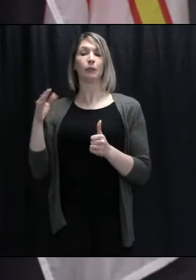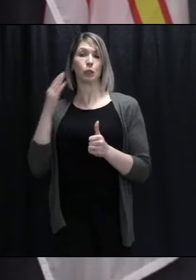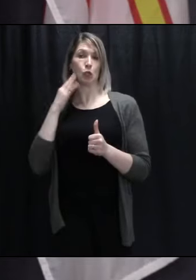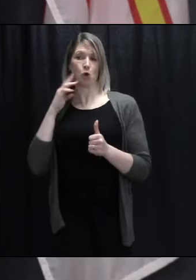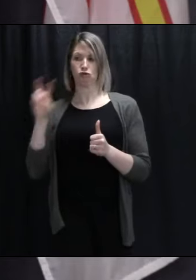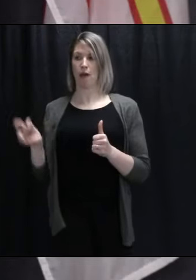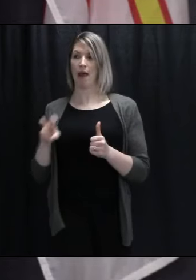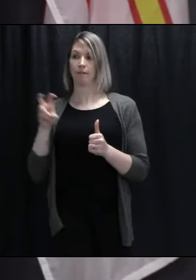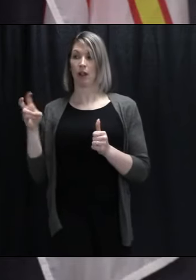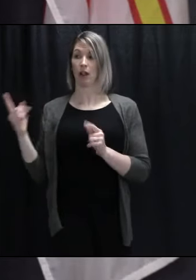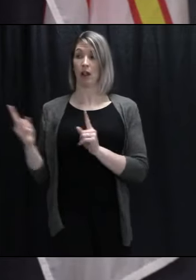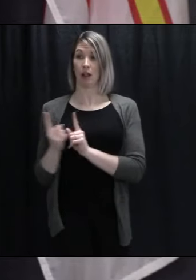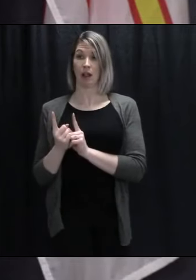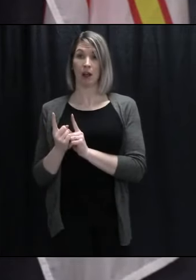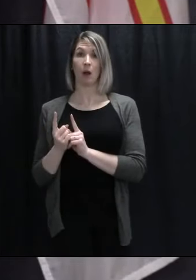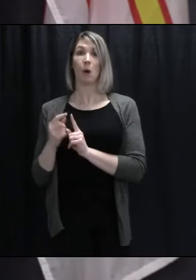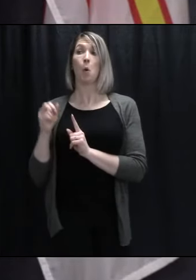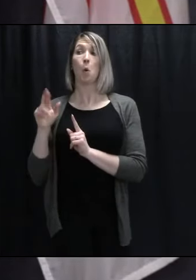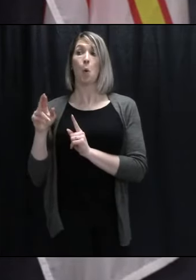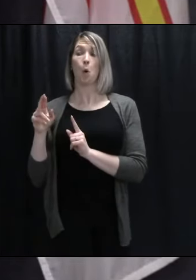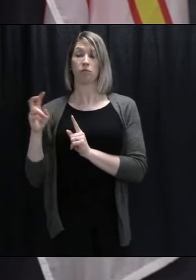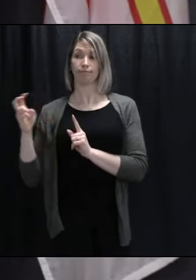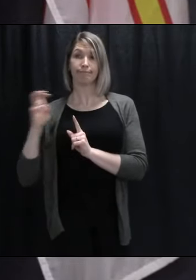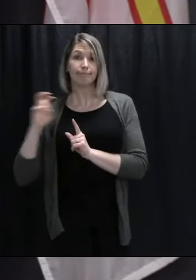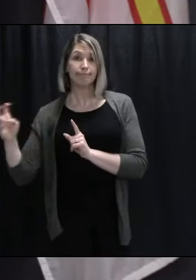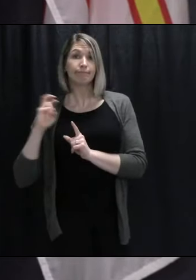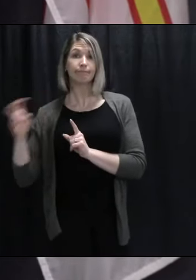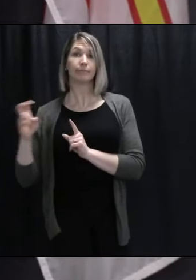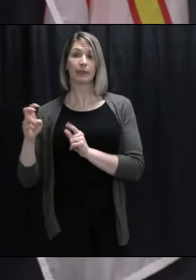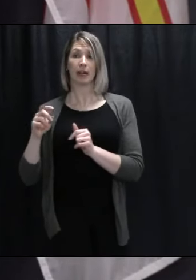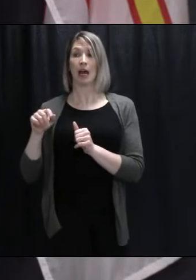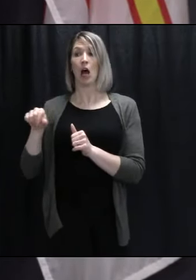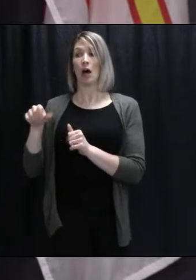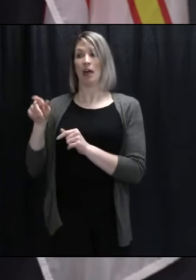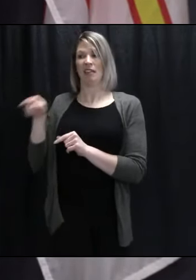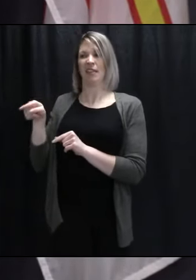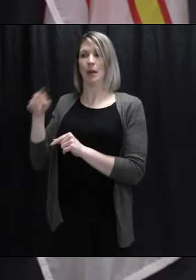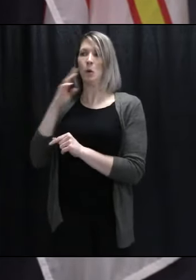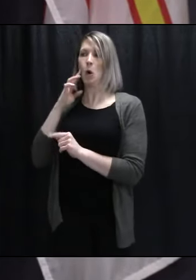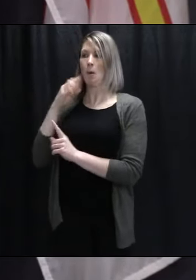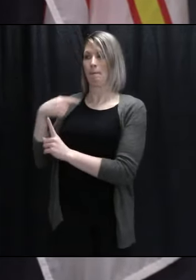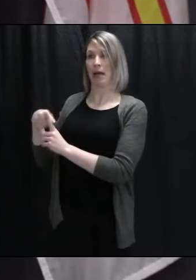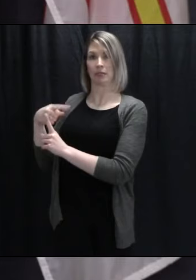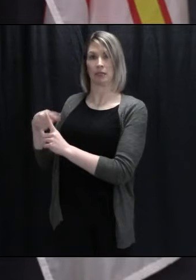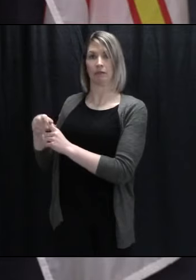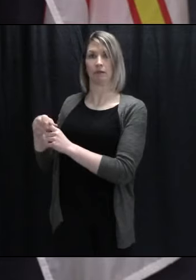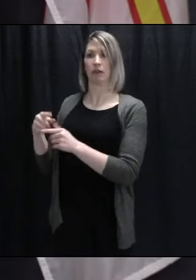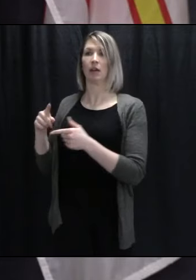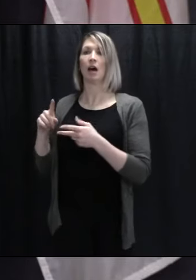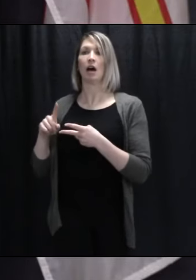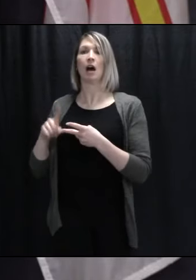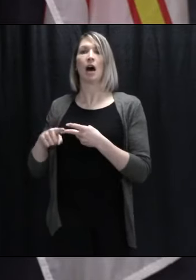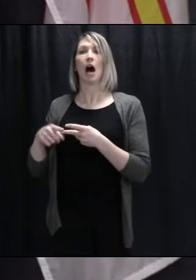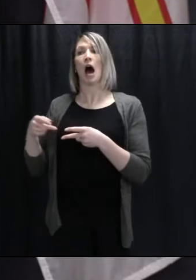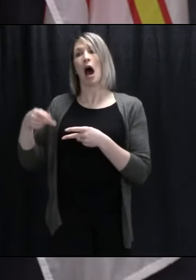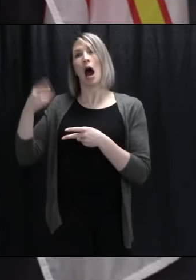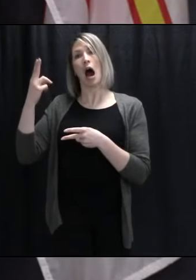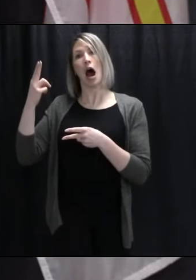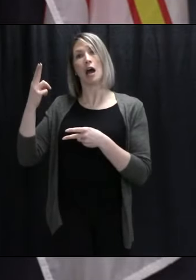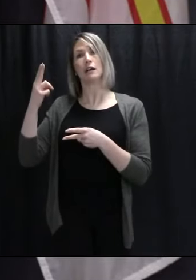contact with someone who has a diagnosed case of COVID-19, if someone has some other high-risk exposure, such as